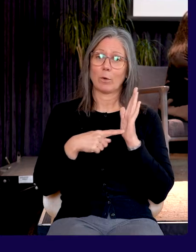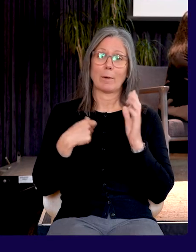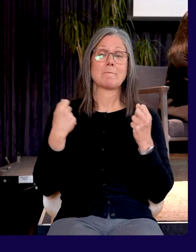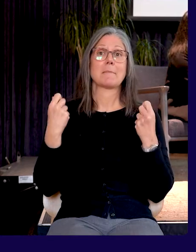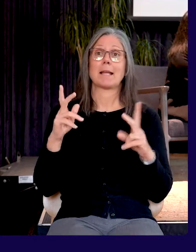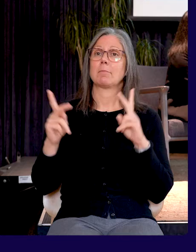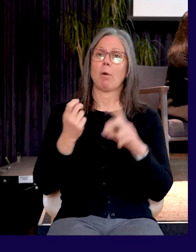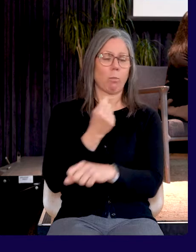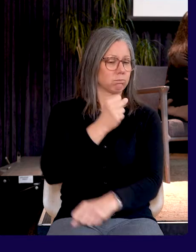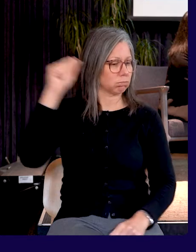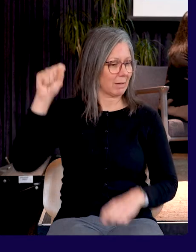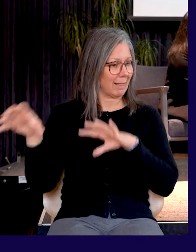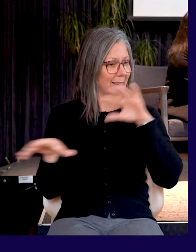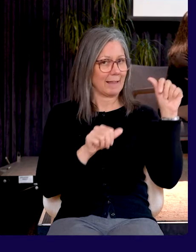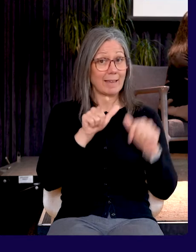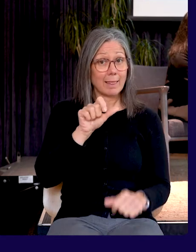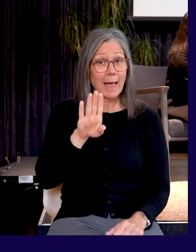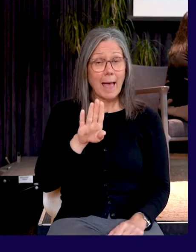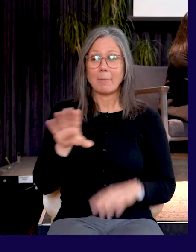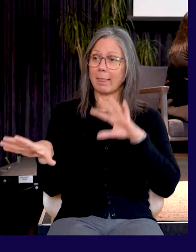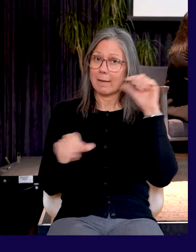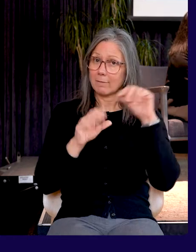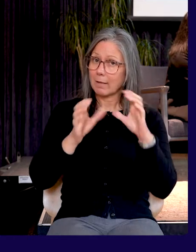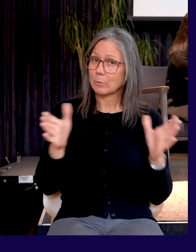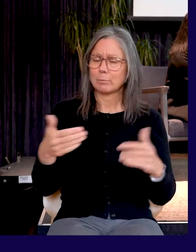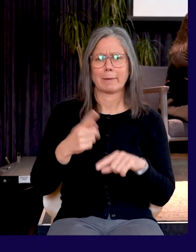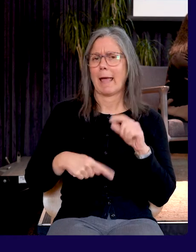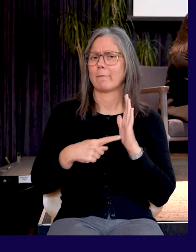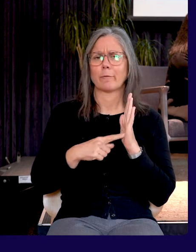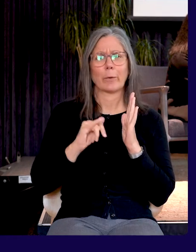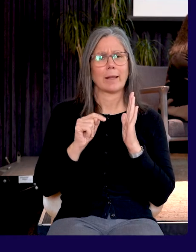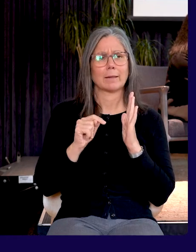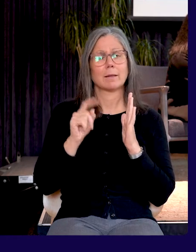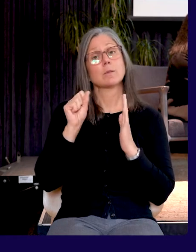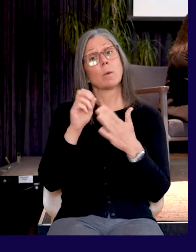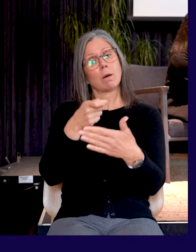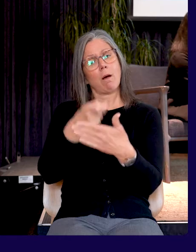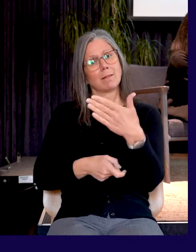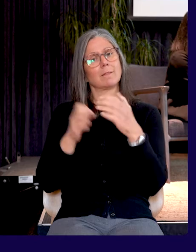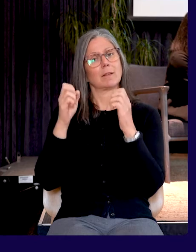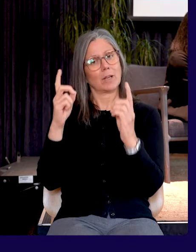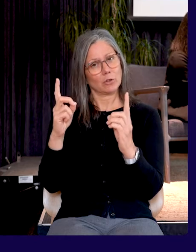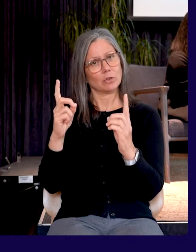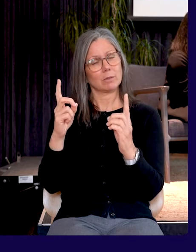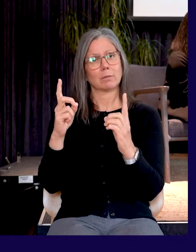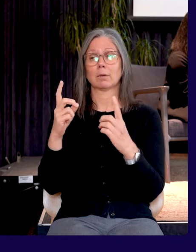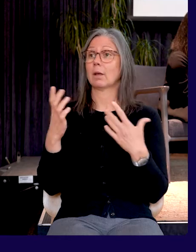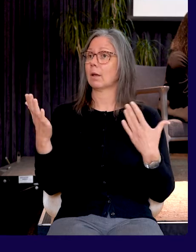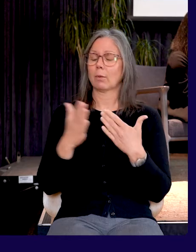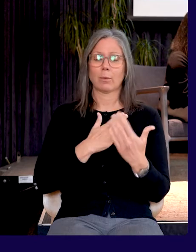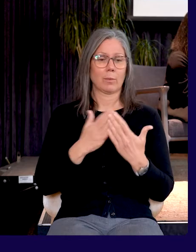people walking out of their labs, out of their classrooms. So I just wanted to say, I think cost of education, whether